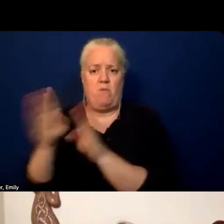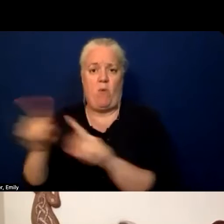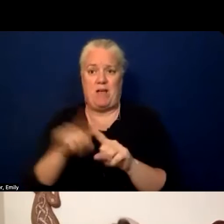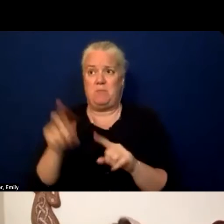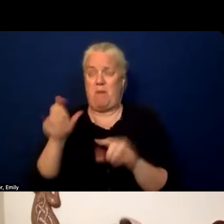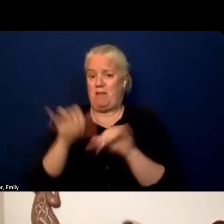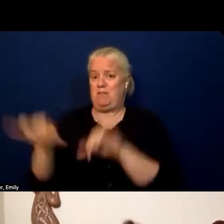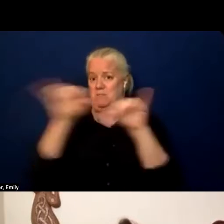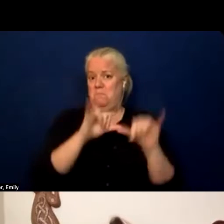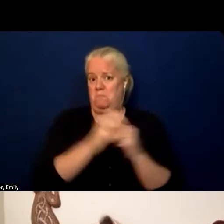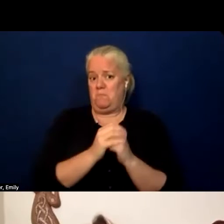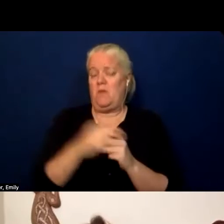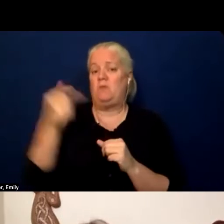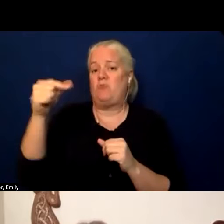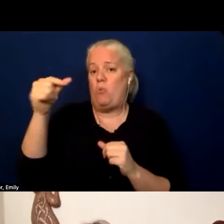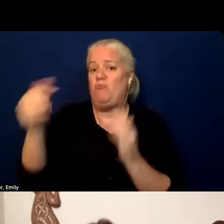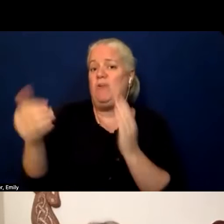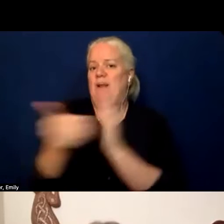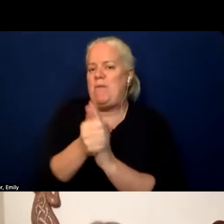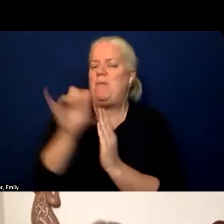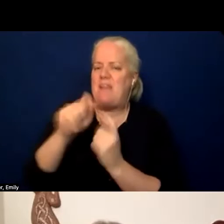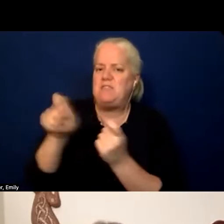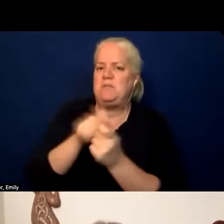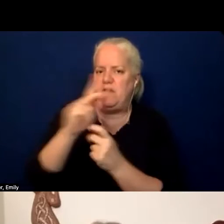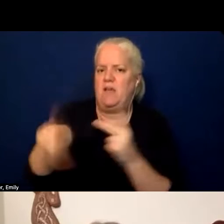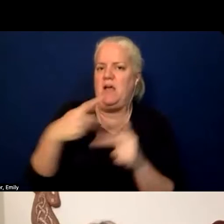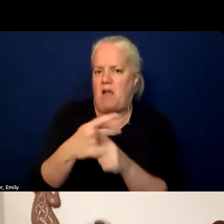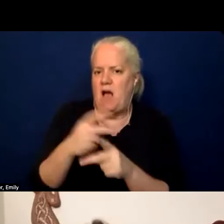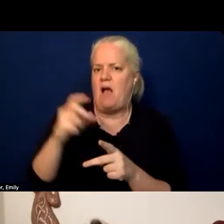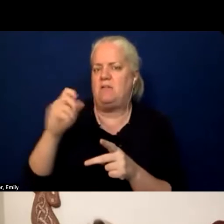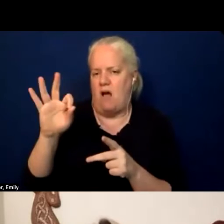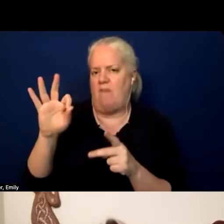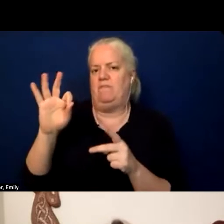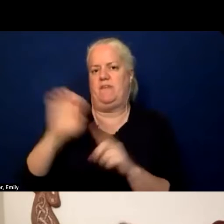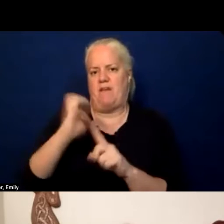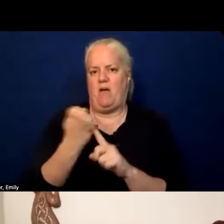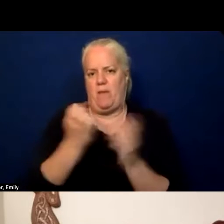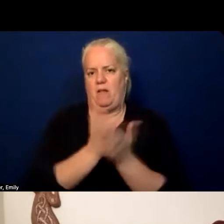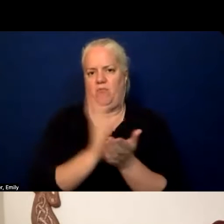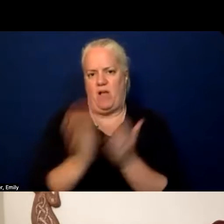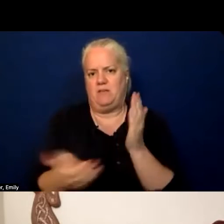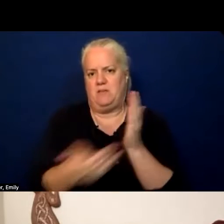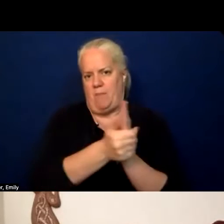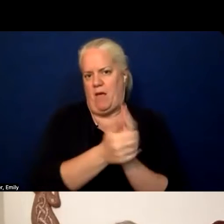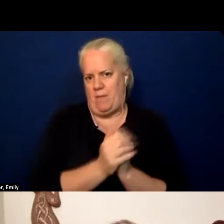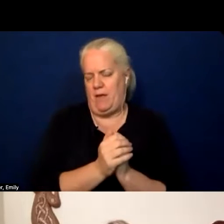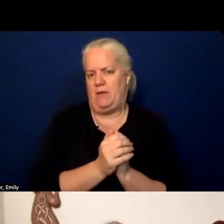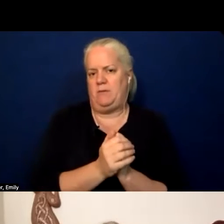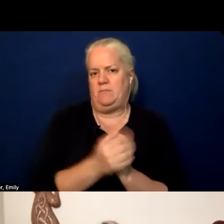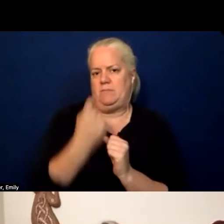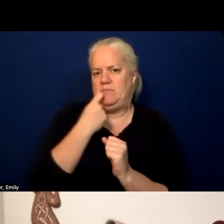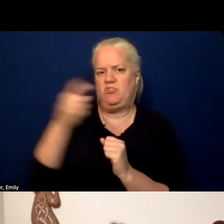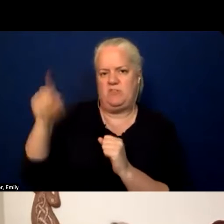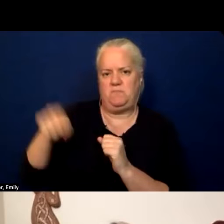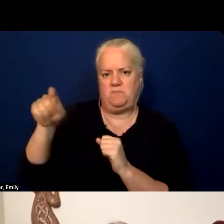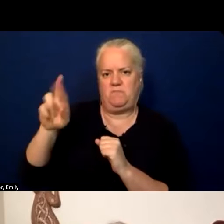Green Amendment is a particular kind of environmental rights amendment. And it does what you've heard Rebecca and Michael talk about,